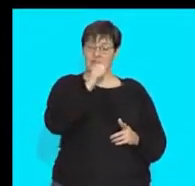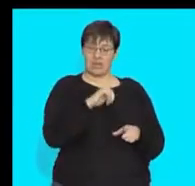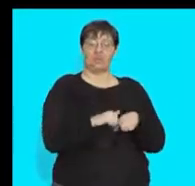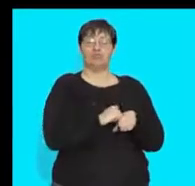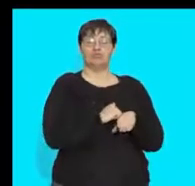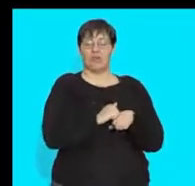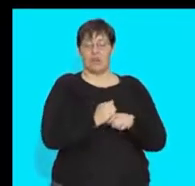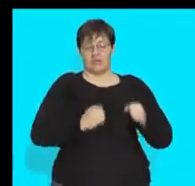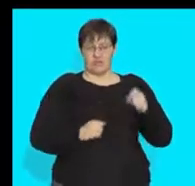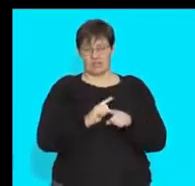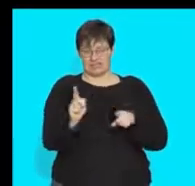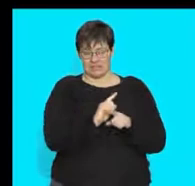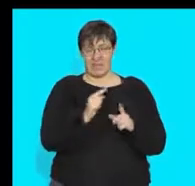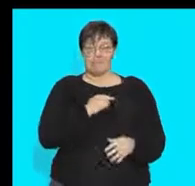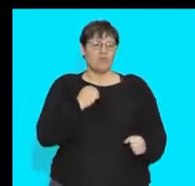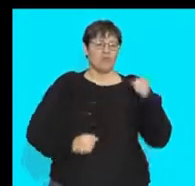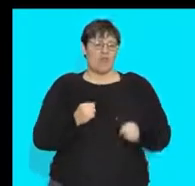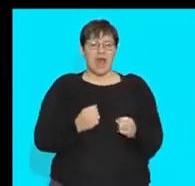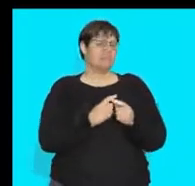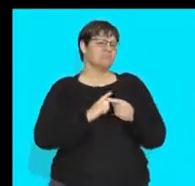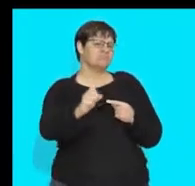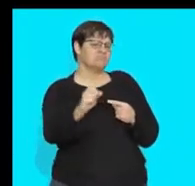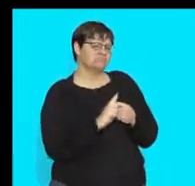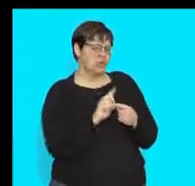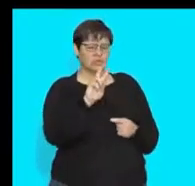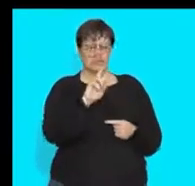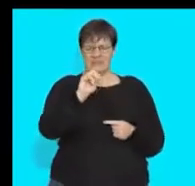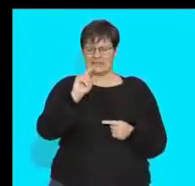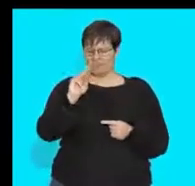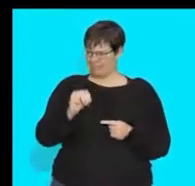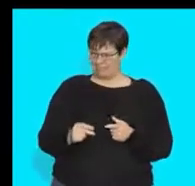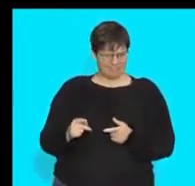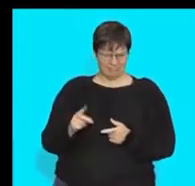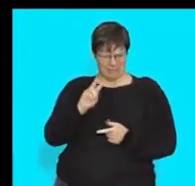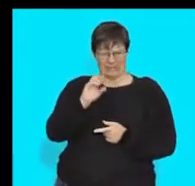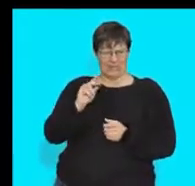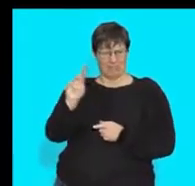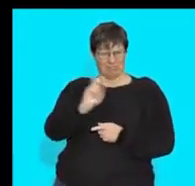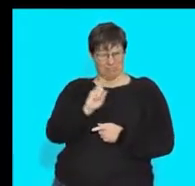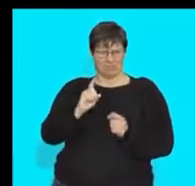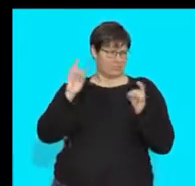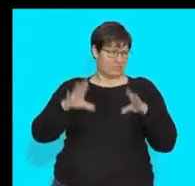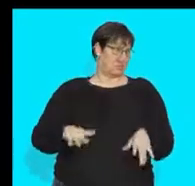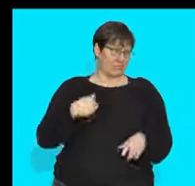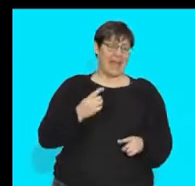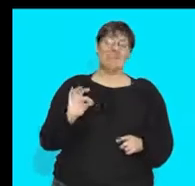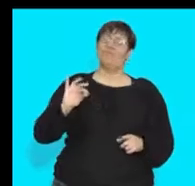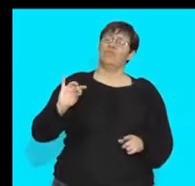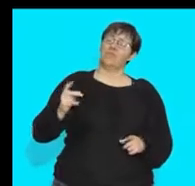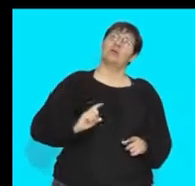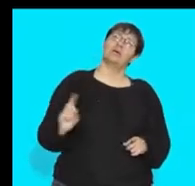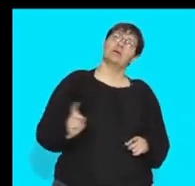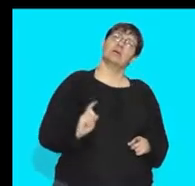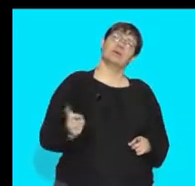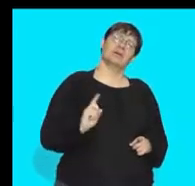by running 20 kilometers. I don't know why anybody would want to do that, all right, every day.